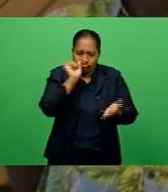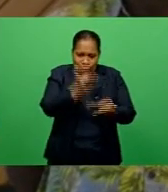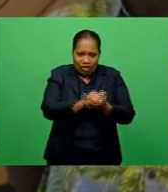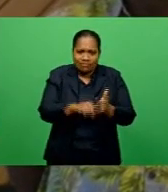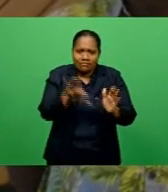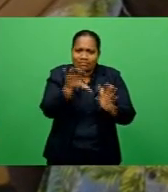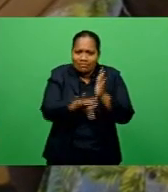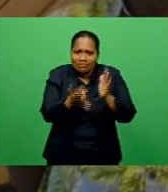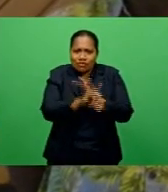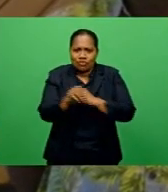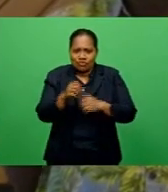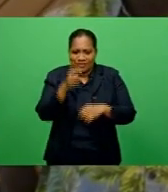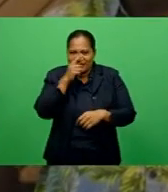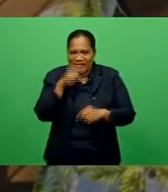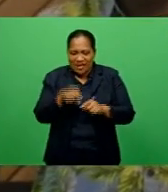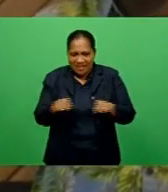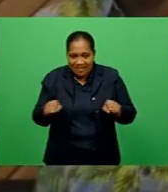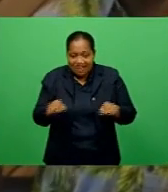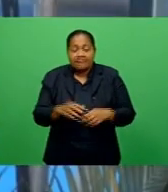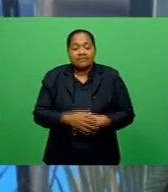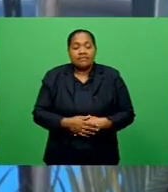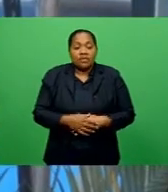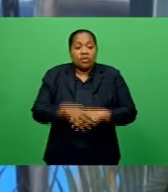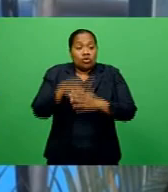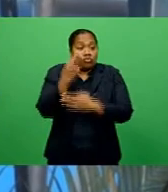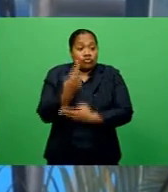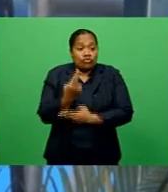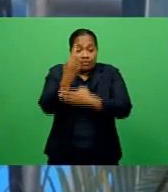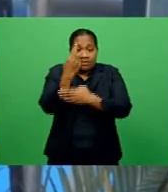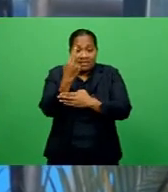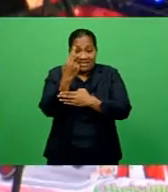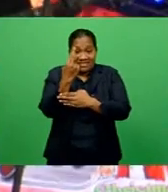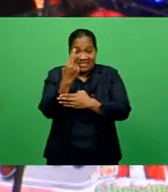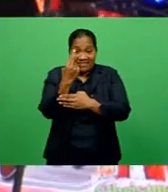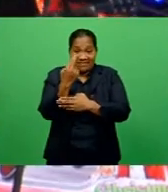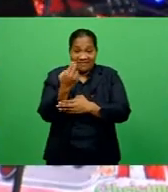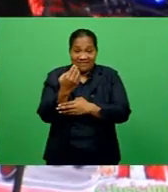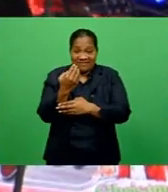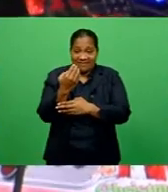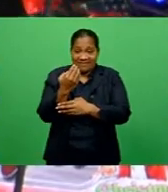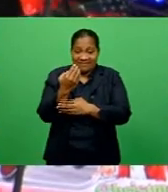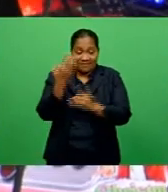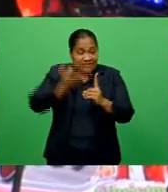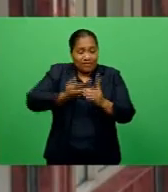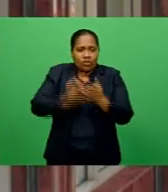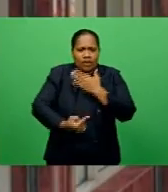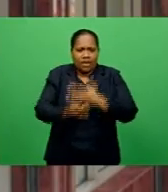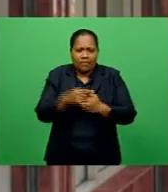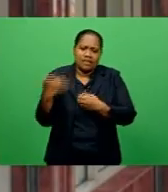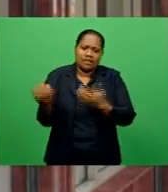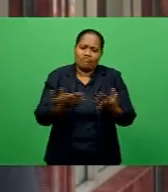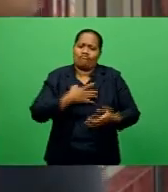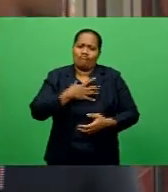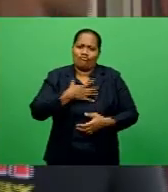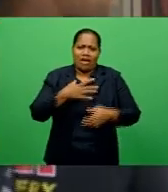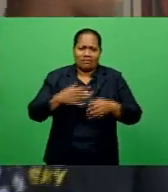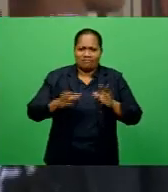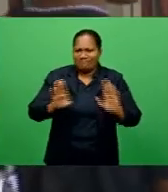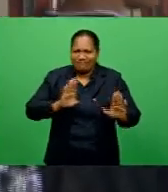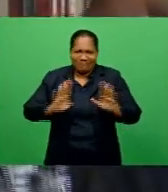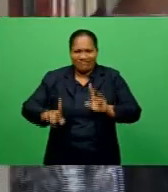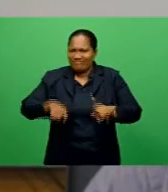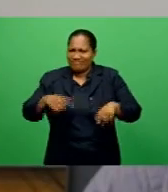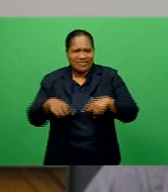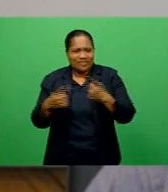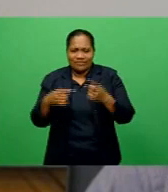Broadcasting Corporation sales representative Umaid Akhtar adds that giveaways and more entertainment will be part of the